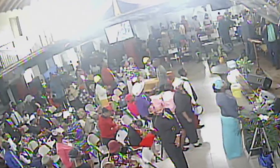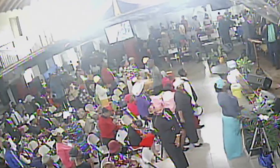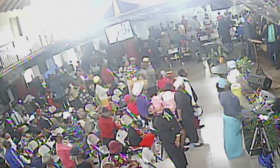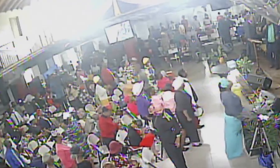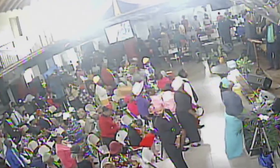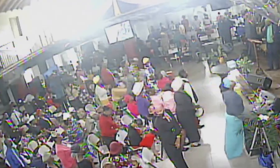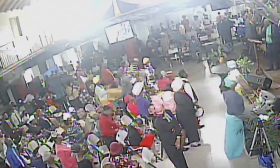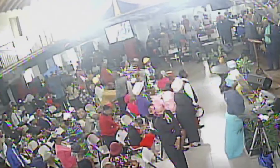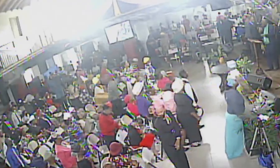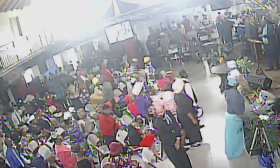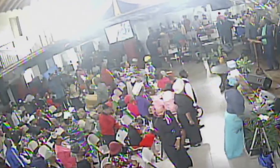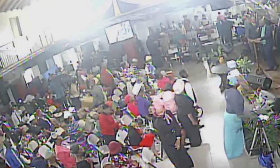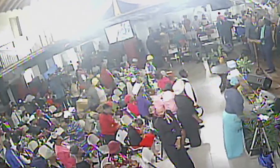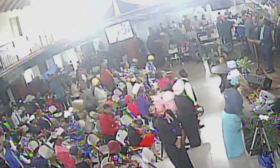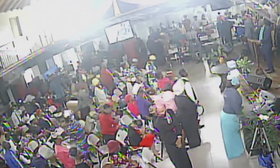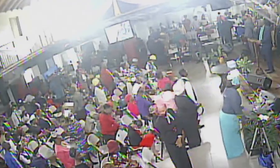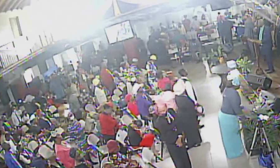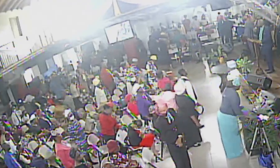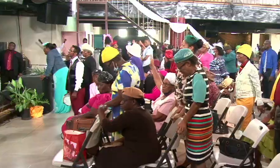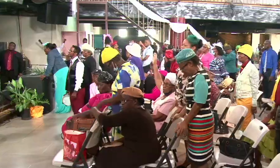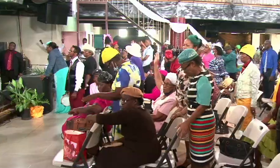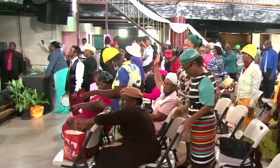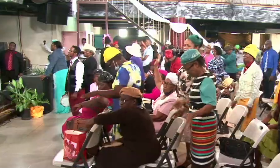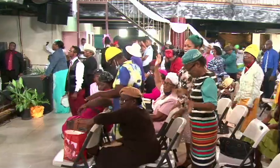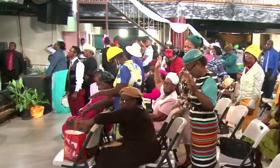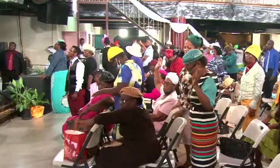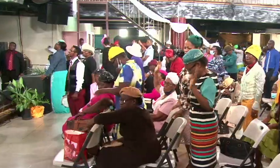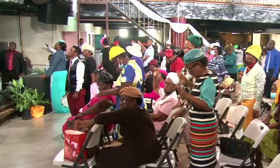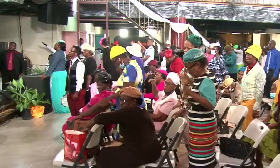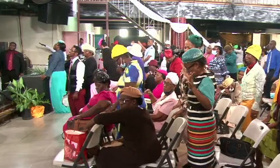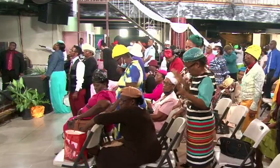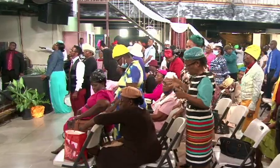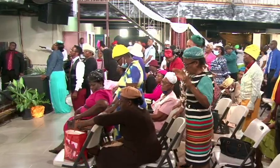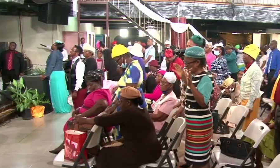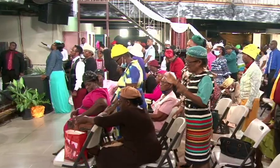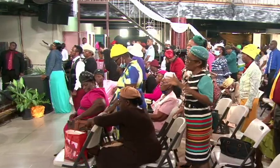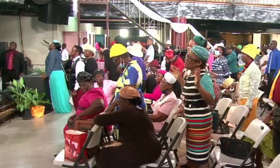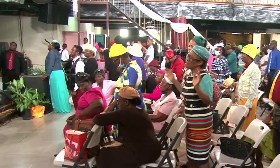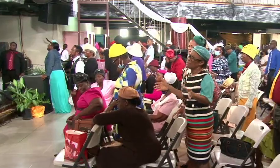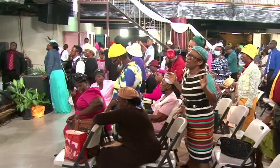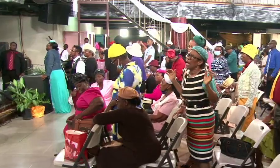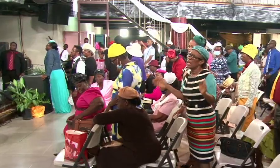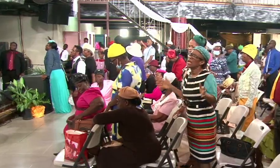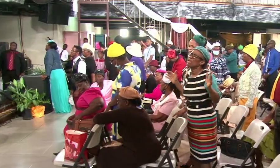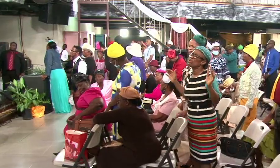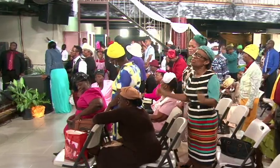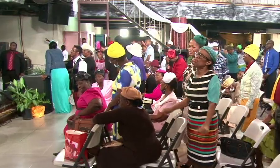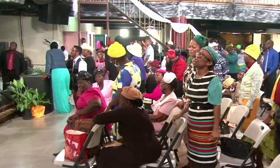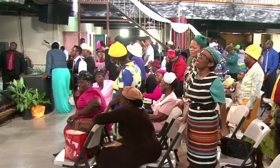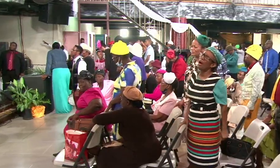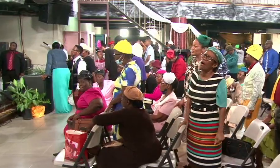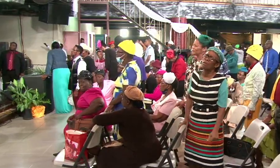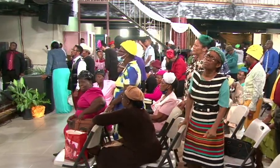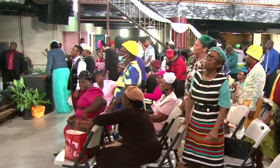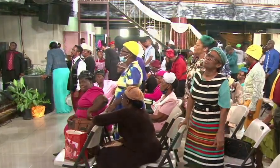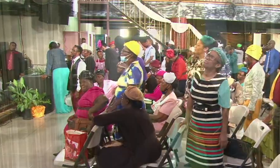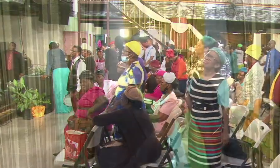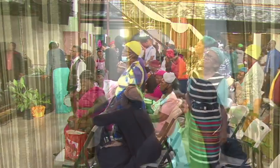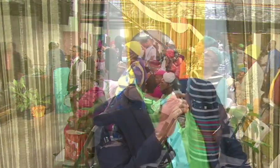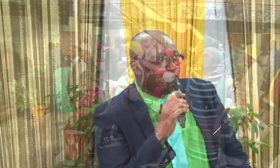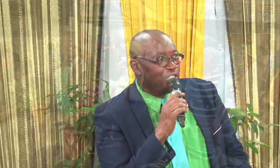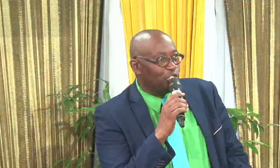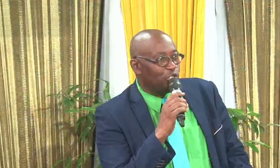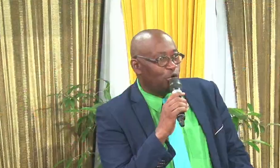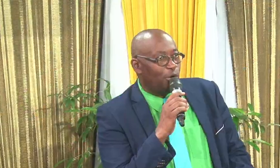Praise God. Praise God. Praise God. Praise God. If there's someone without the Holy Ghost,